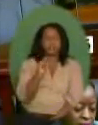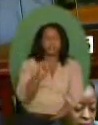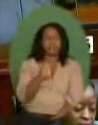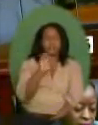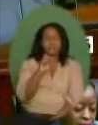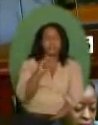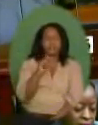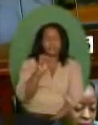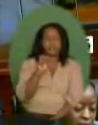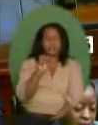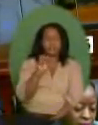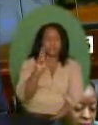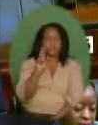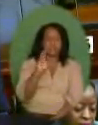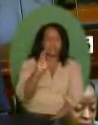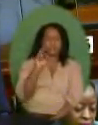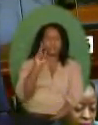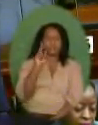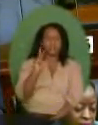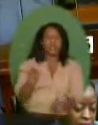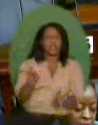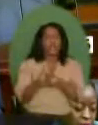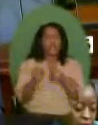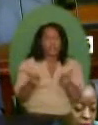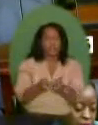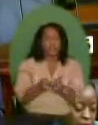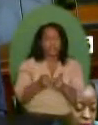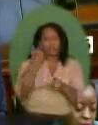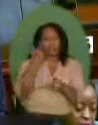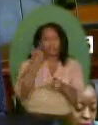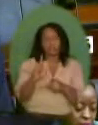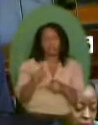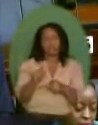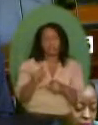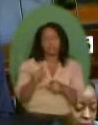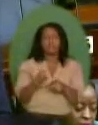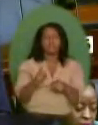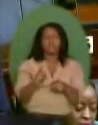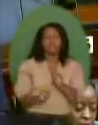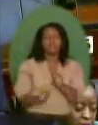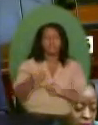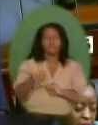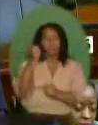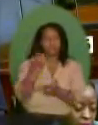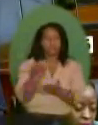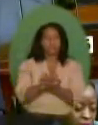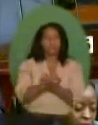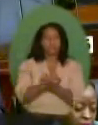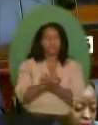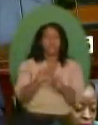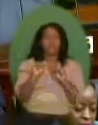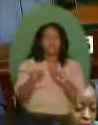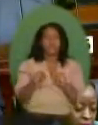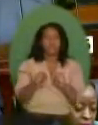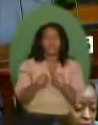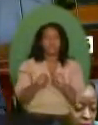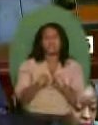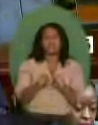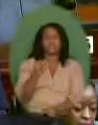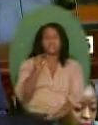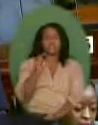of sustainable diversification of the local economy, which would be realized through returns to the GDP by fostering